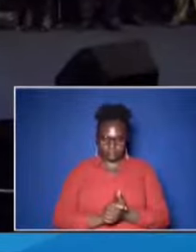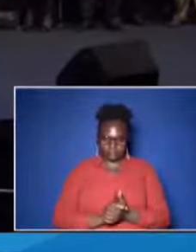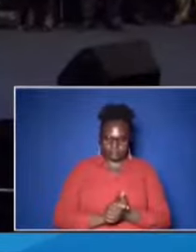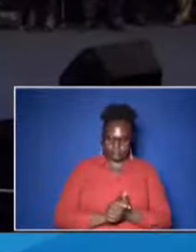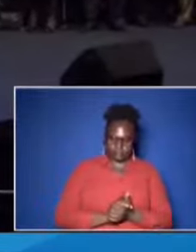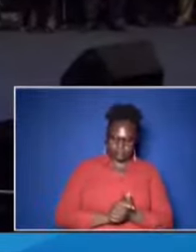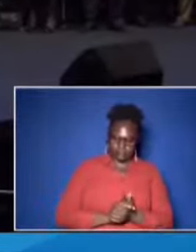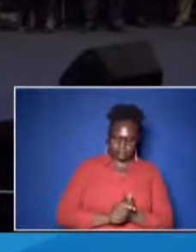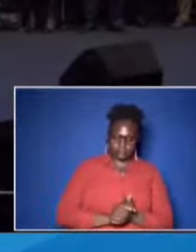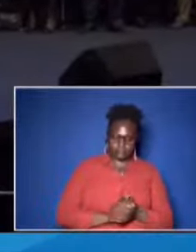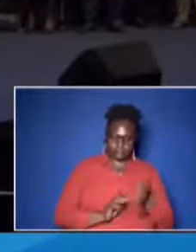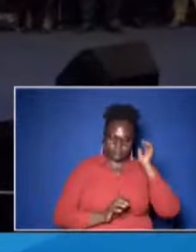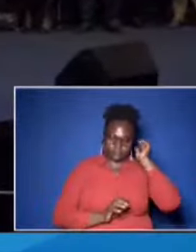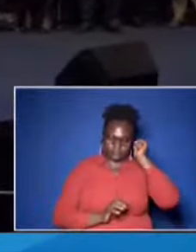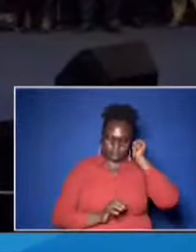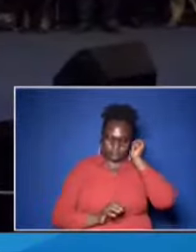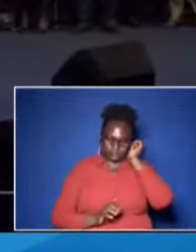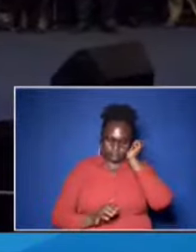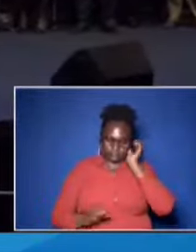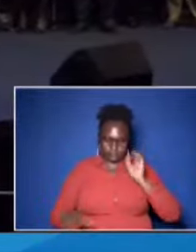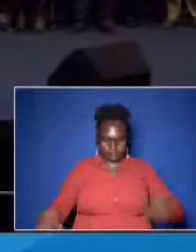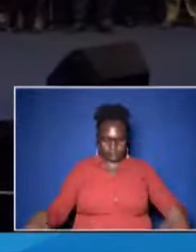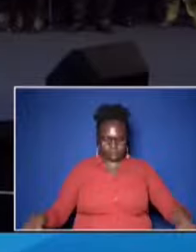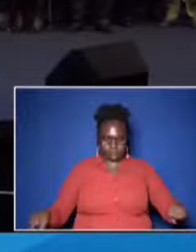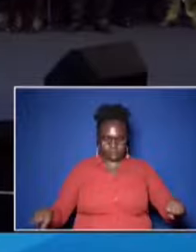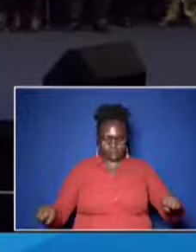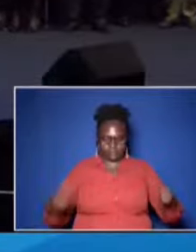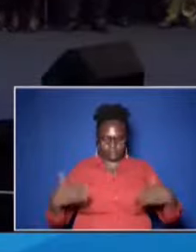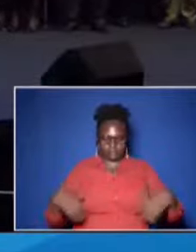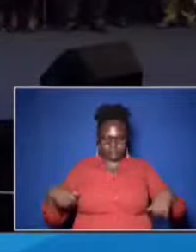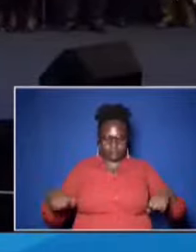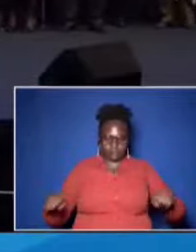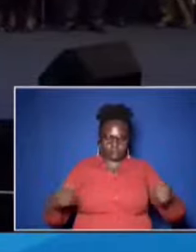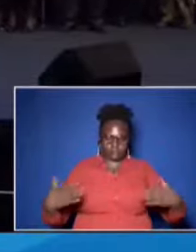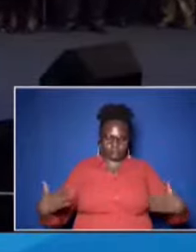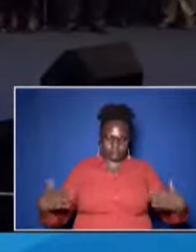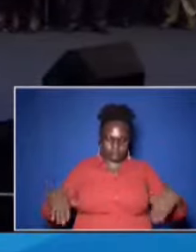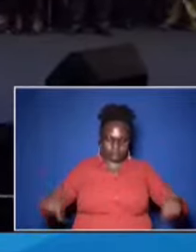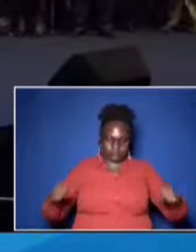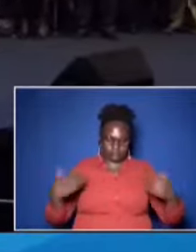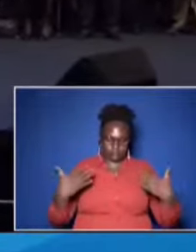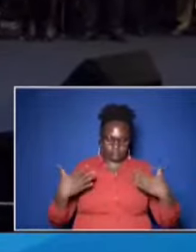China join hands join hands